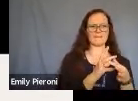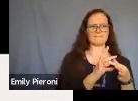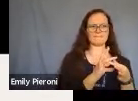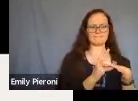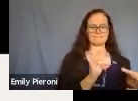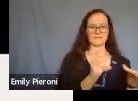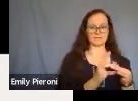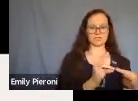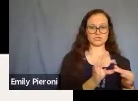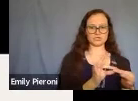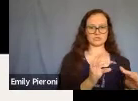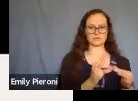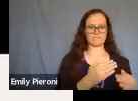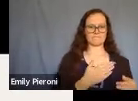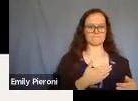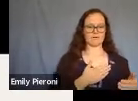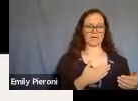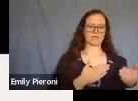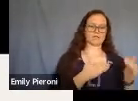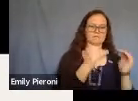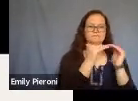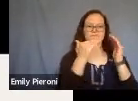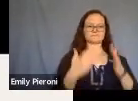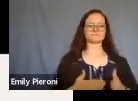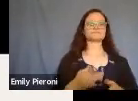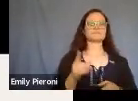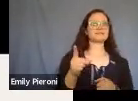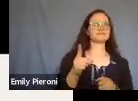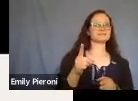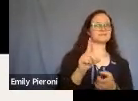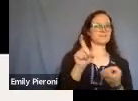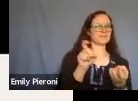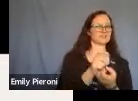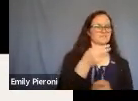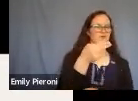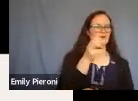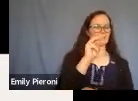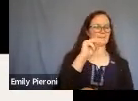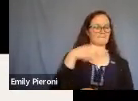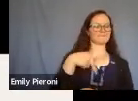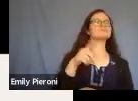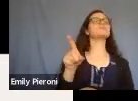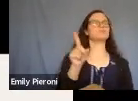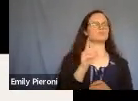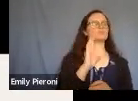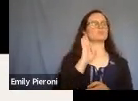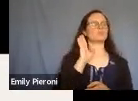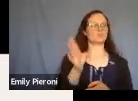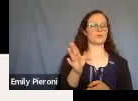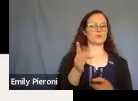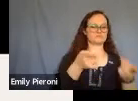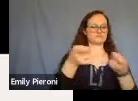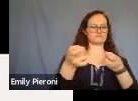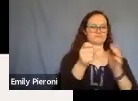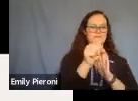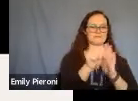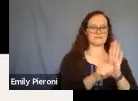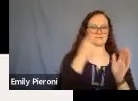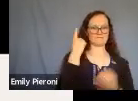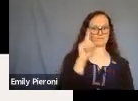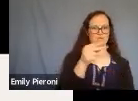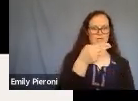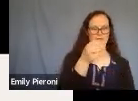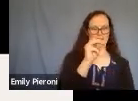month, and he's going to be our hemp specialist. He'll have statewide duties. So, you know, he'll be an example